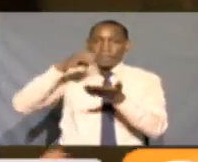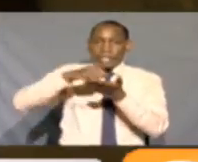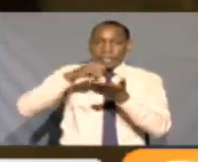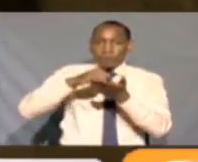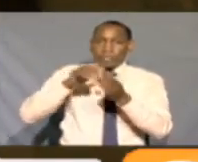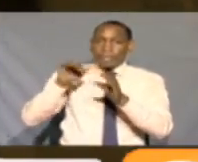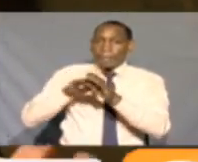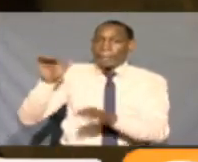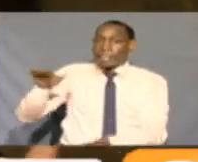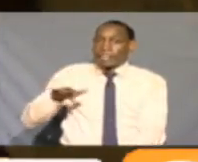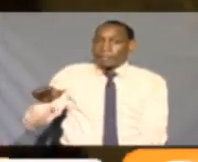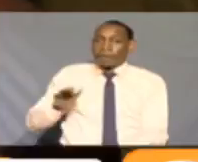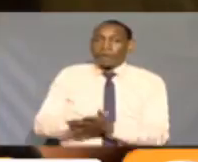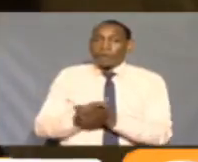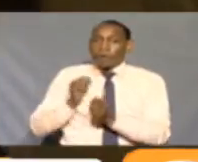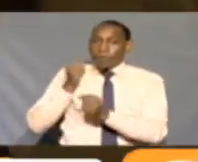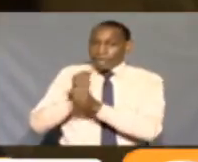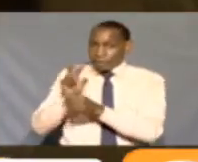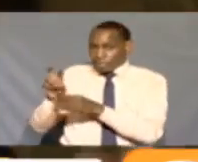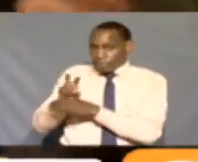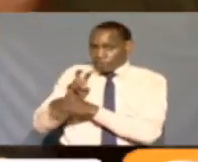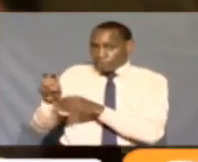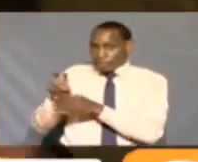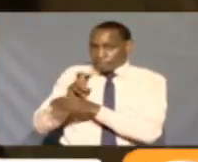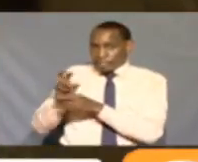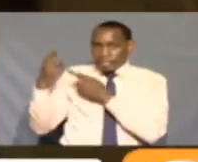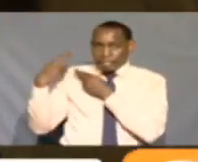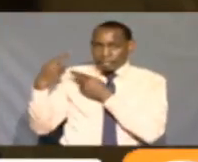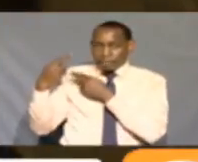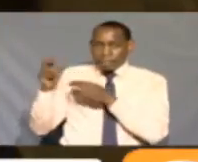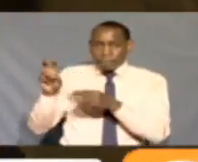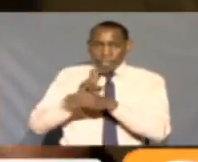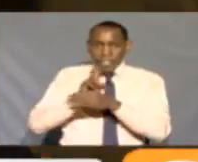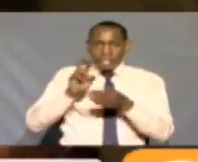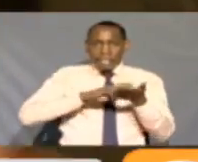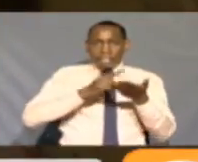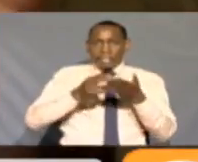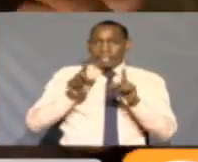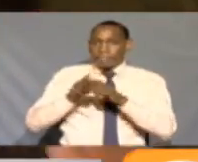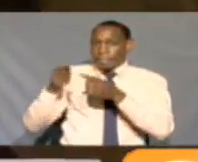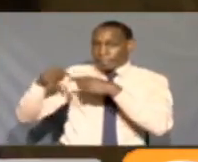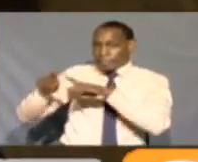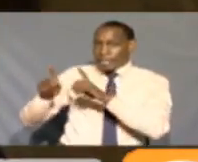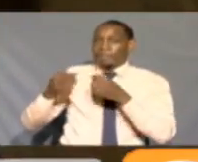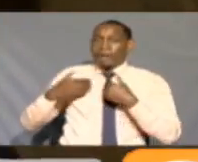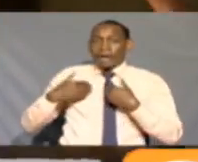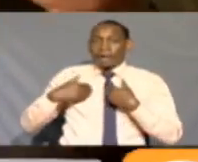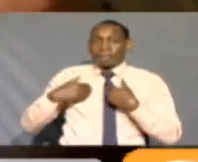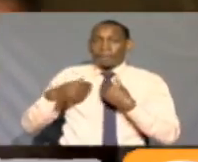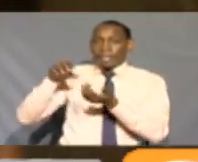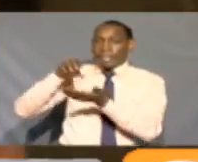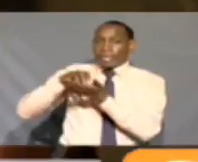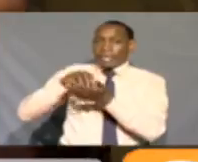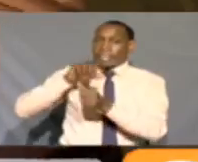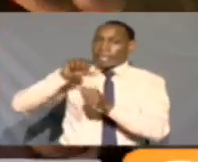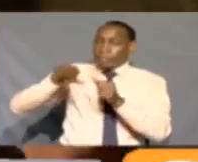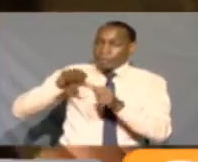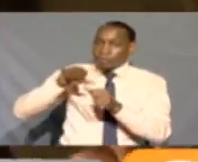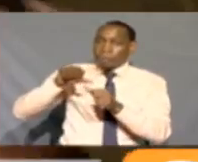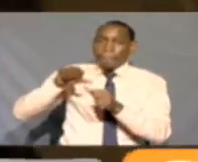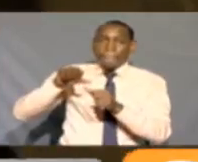including members of parliament exercising oversight over resources while they are themselves are facing charges about, you